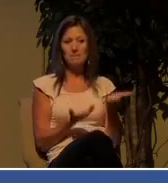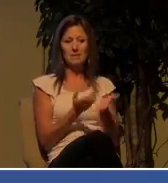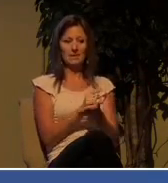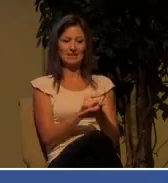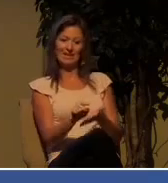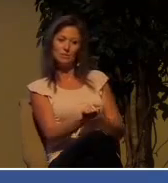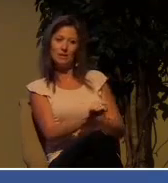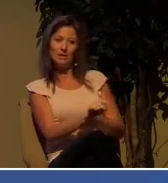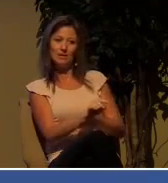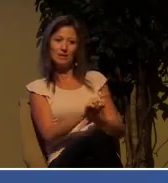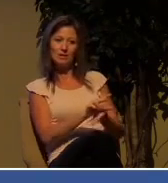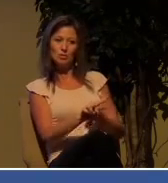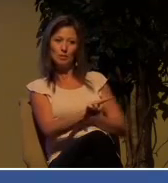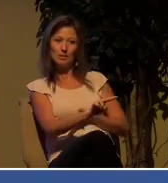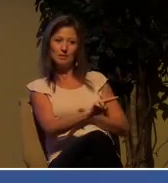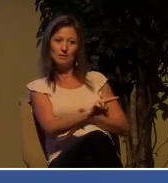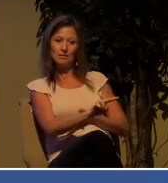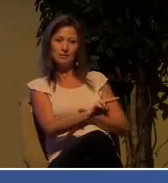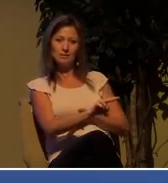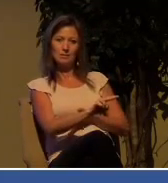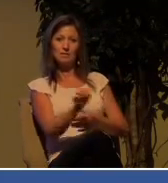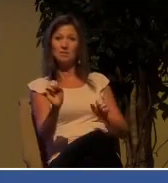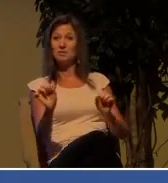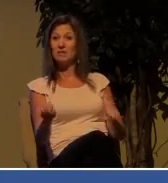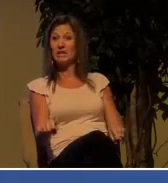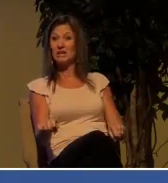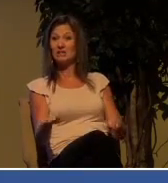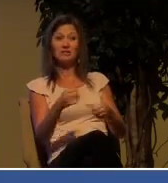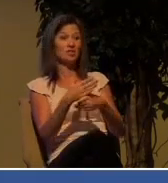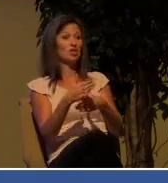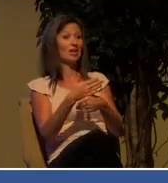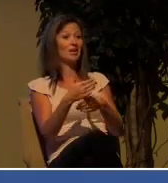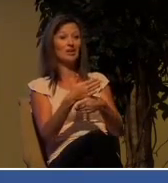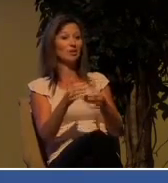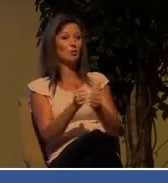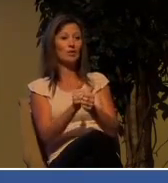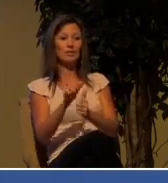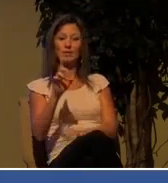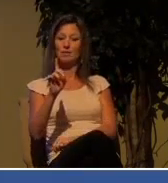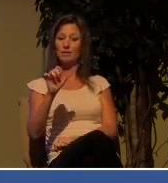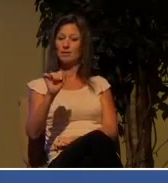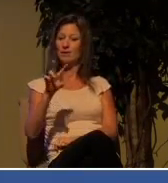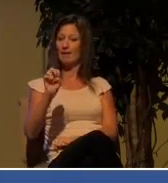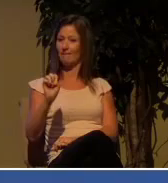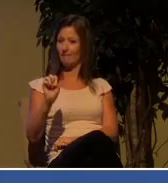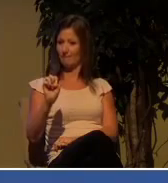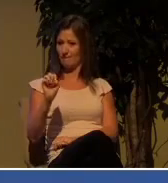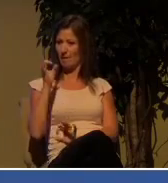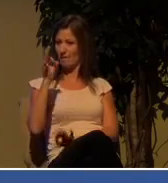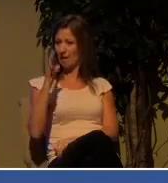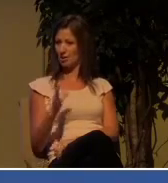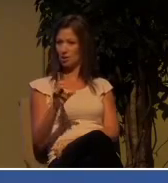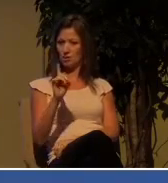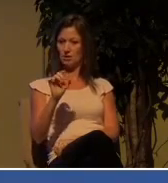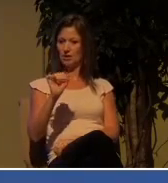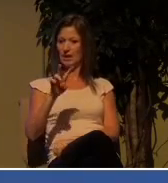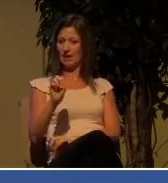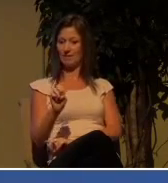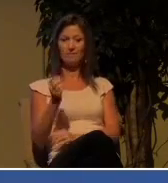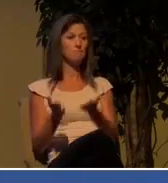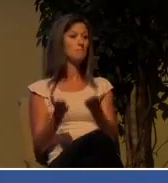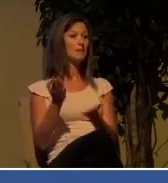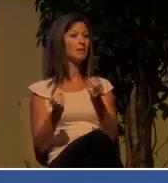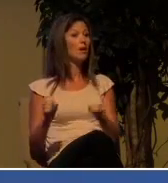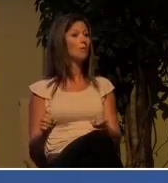week, you can, in the time, you can share your letters with Pastor Dave, and maybe the opportunity is here for you to give glory to God